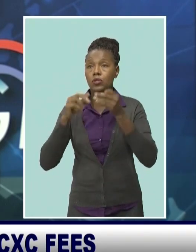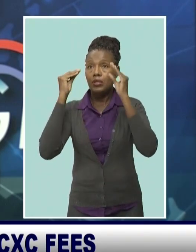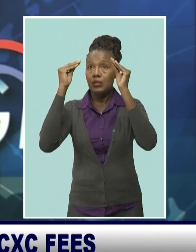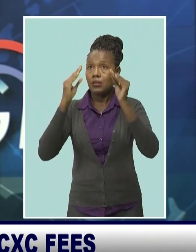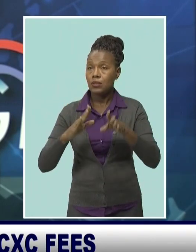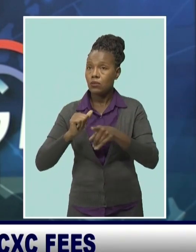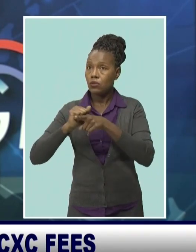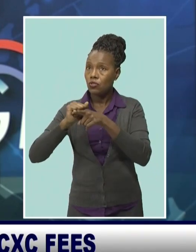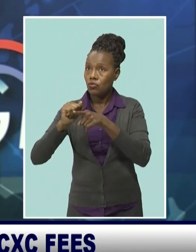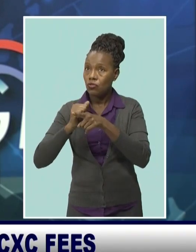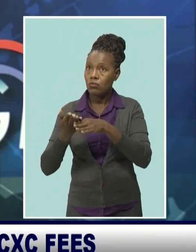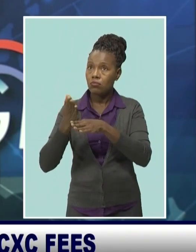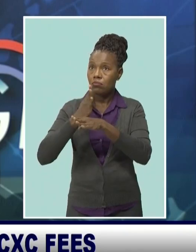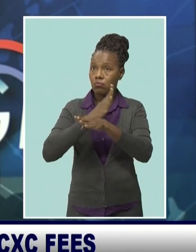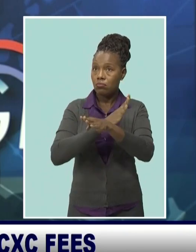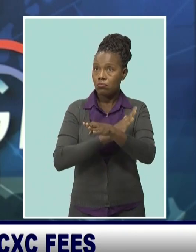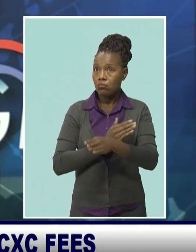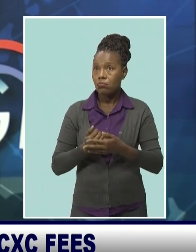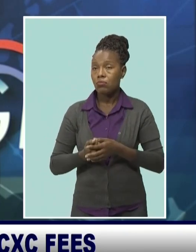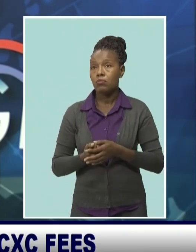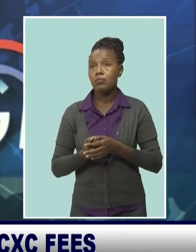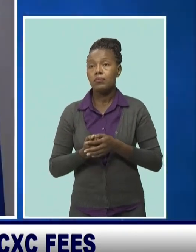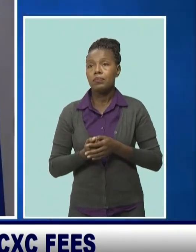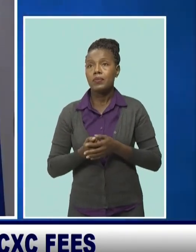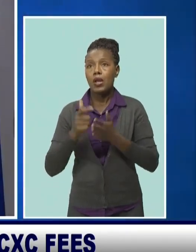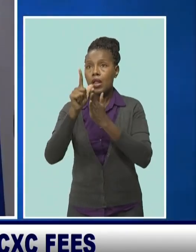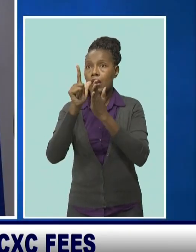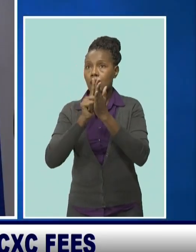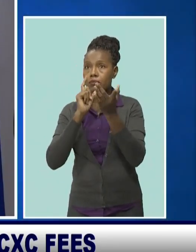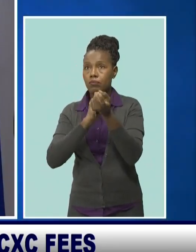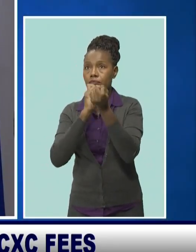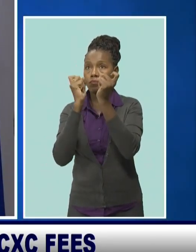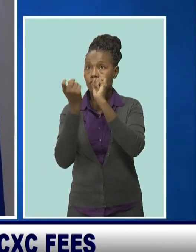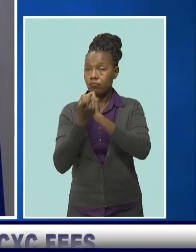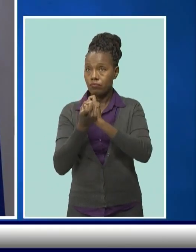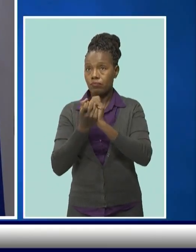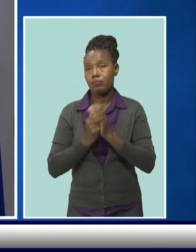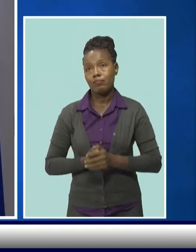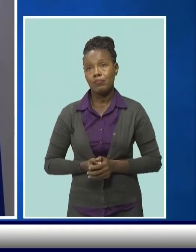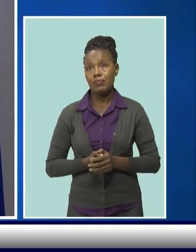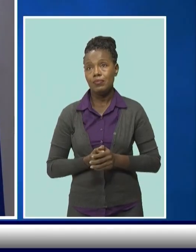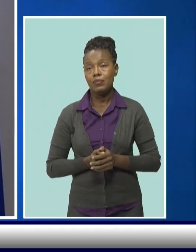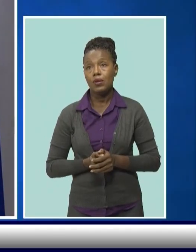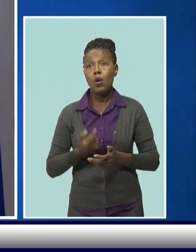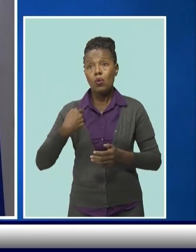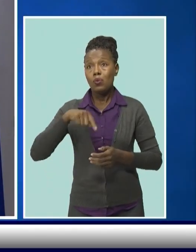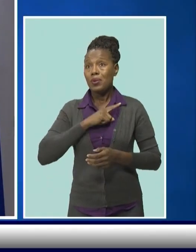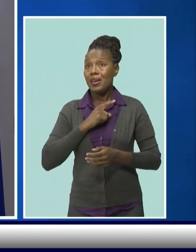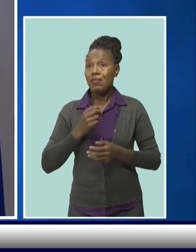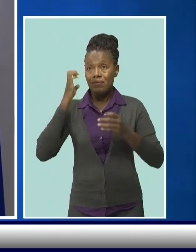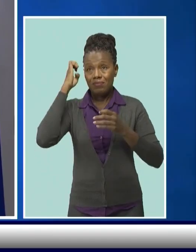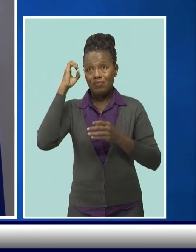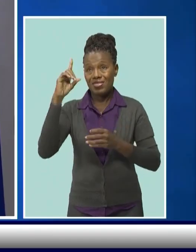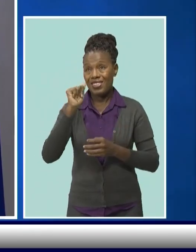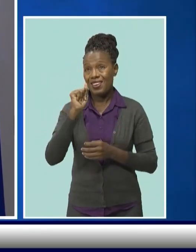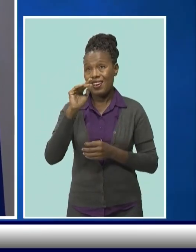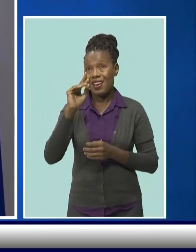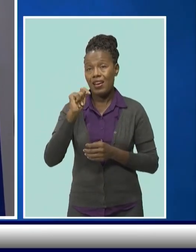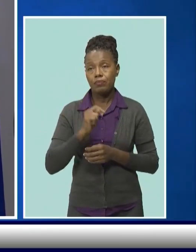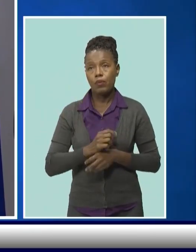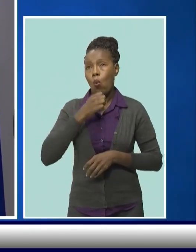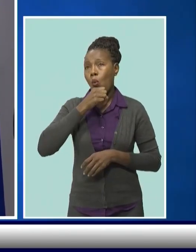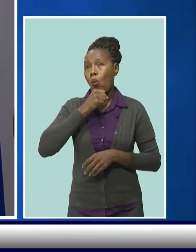and legislative reforms. We have an Education Act that is older than I